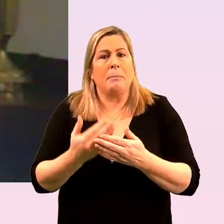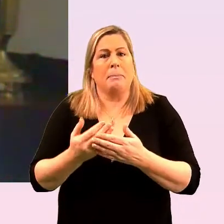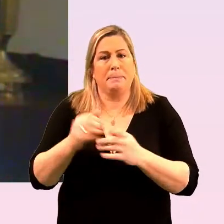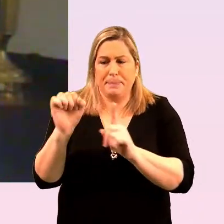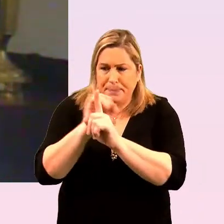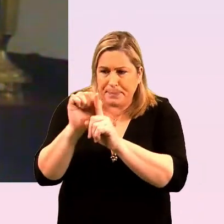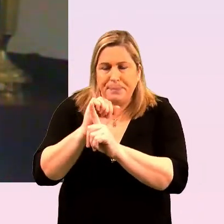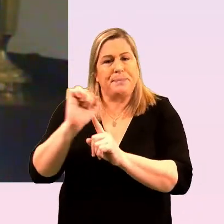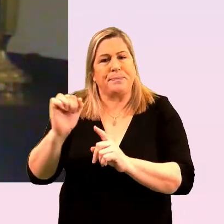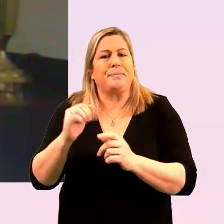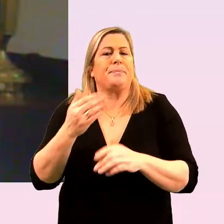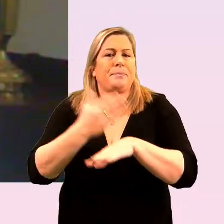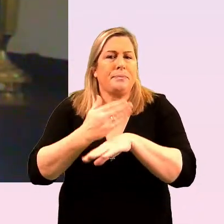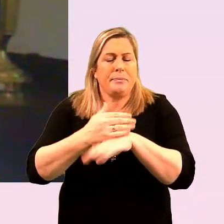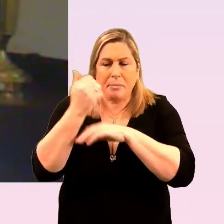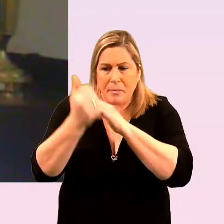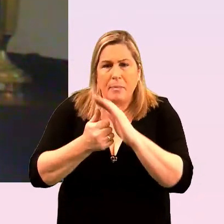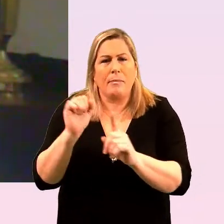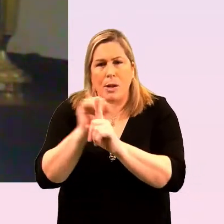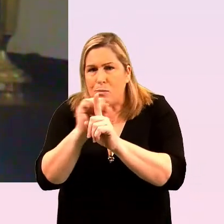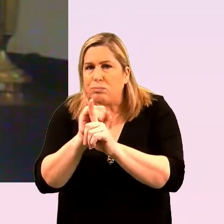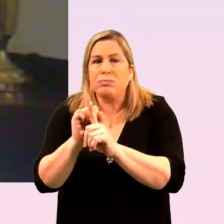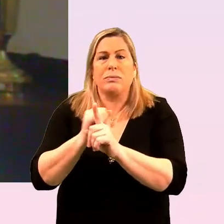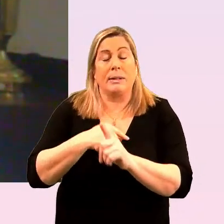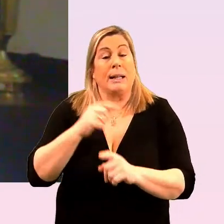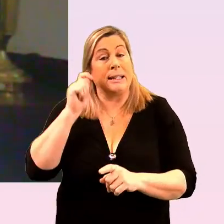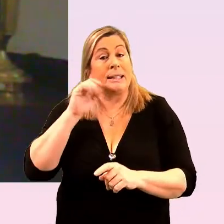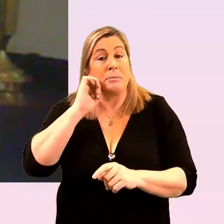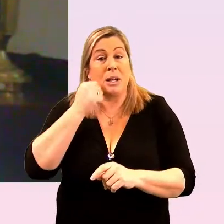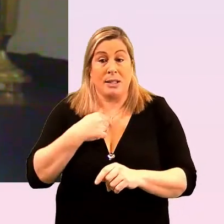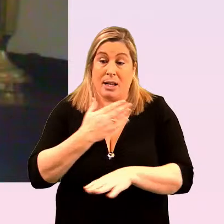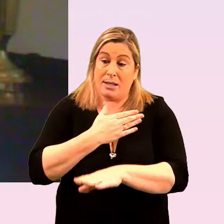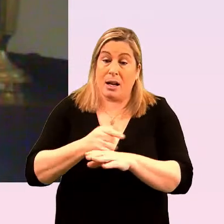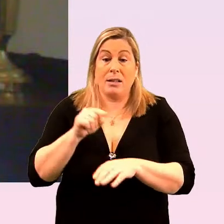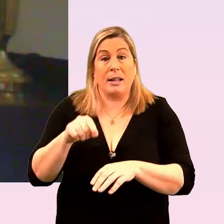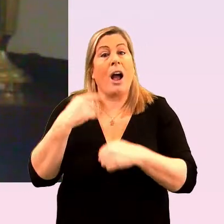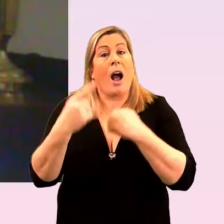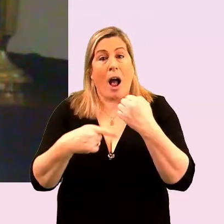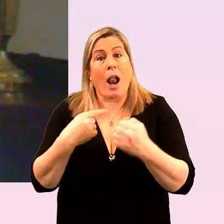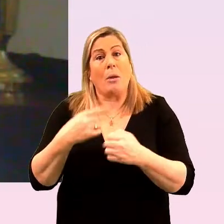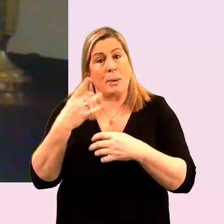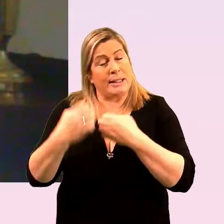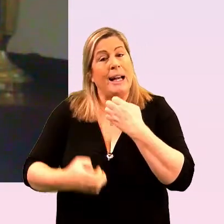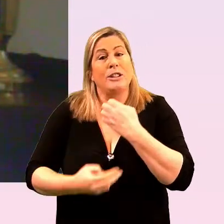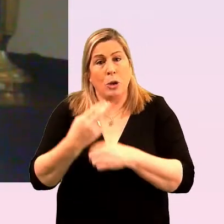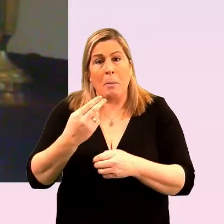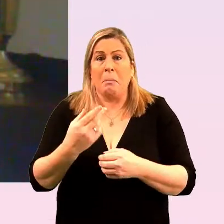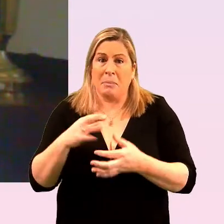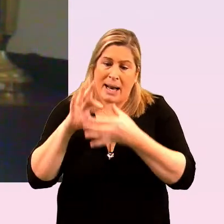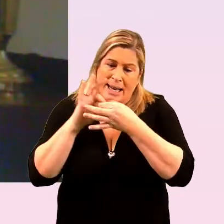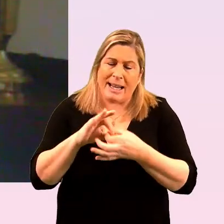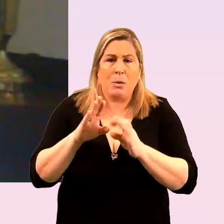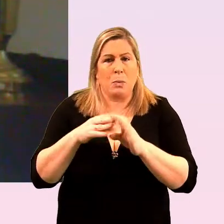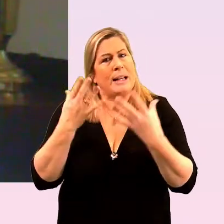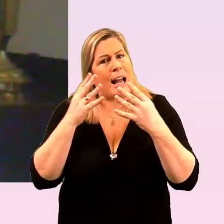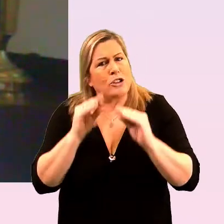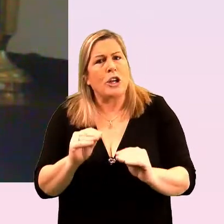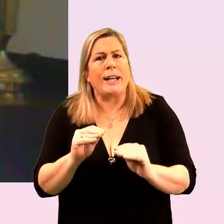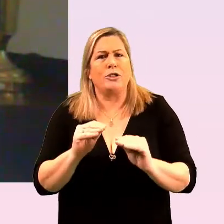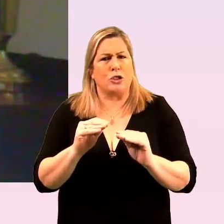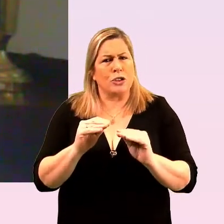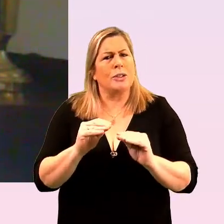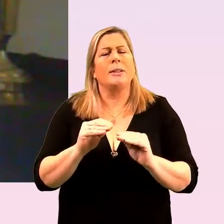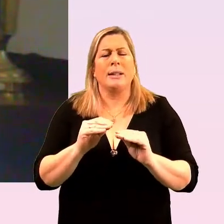apprenticeships. And I think because I started there, no matter where I ended up, I always came back to education, to people